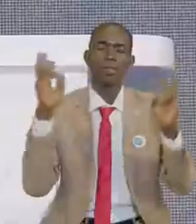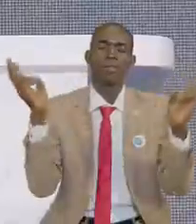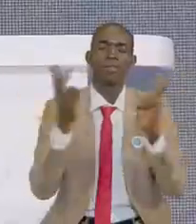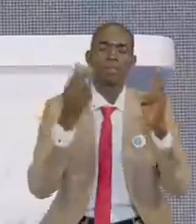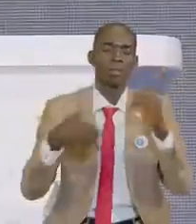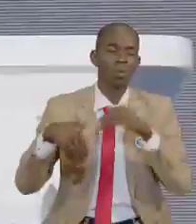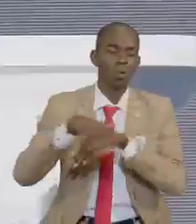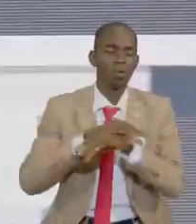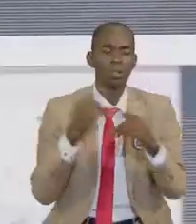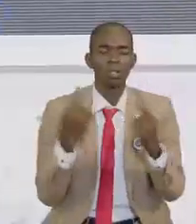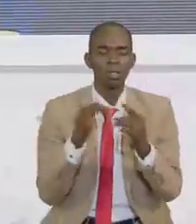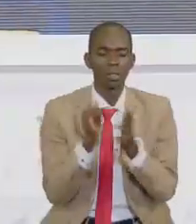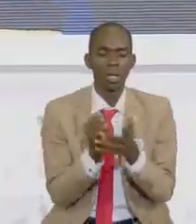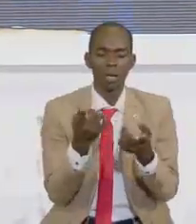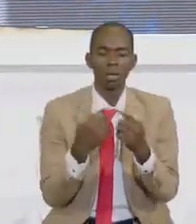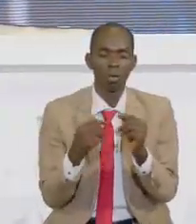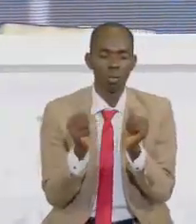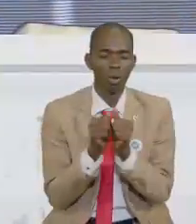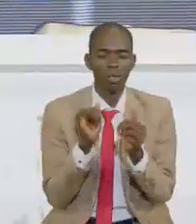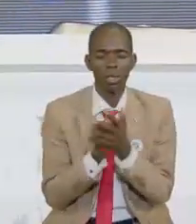that comes with that name.